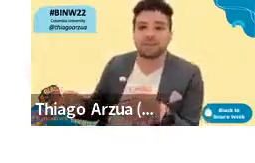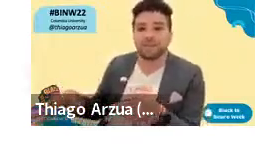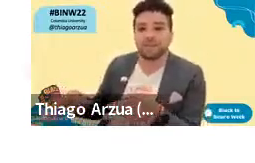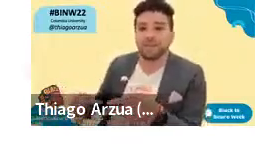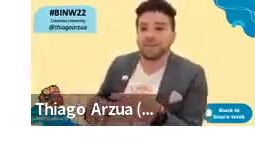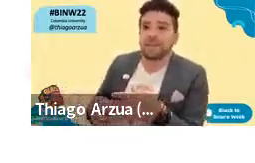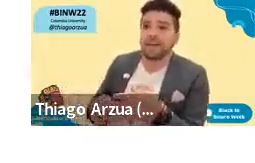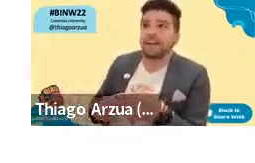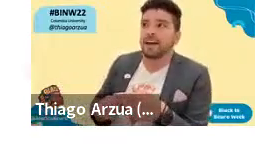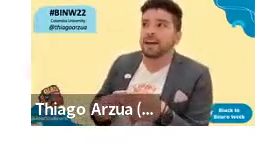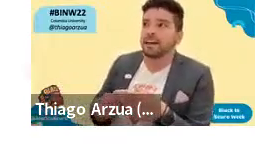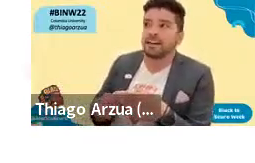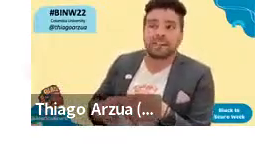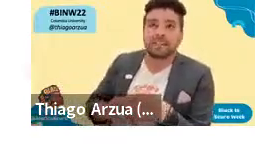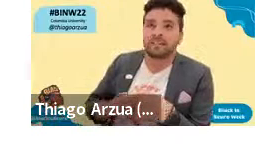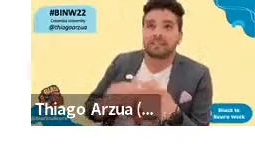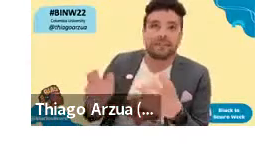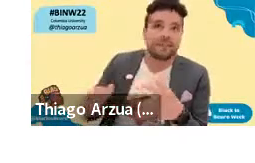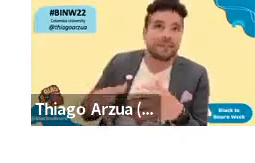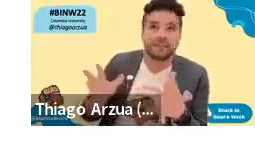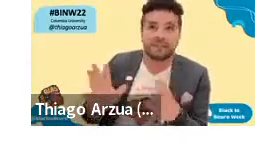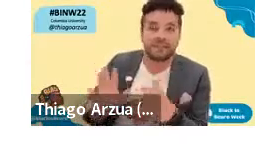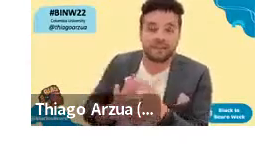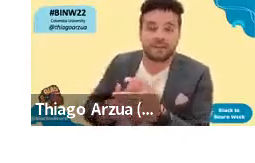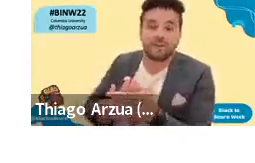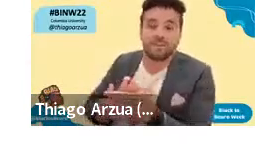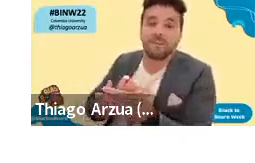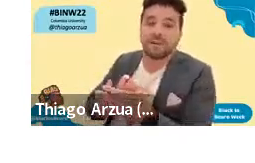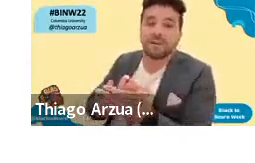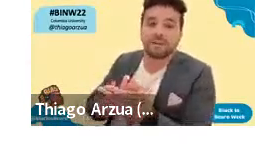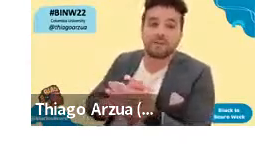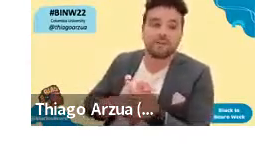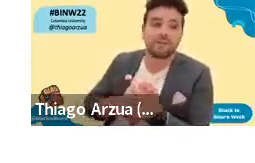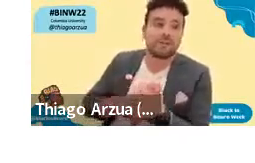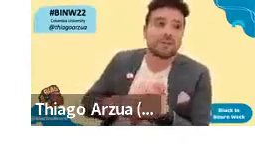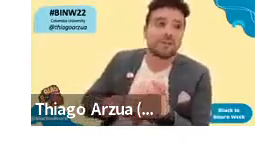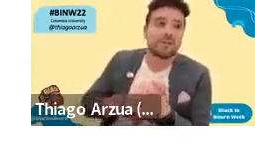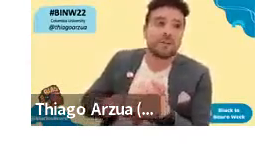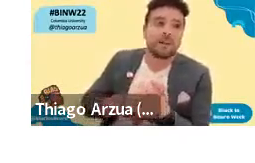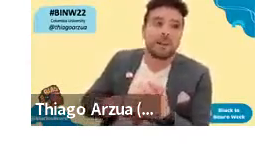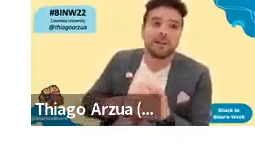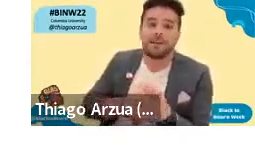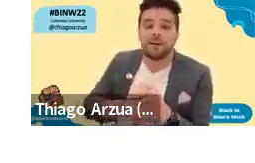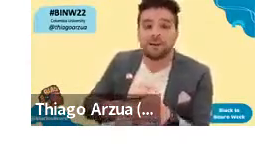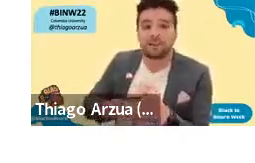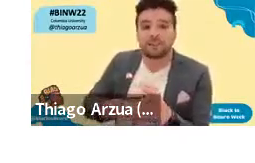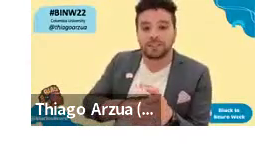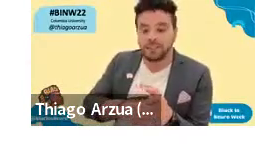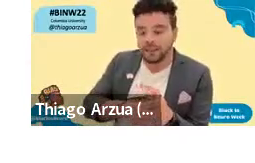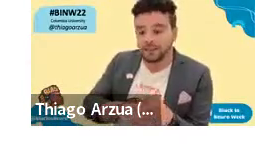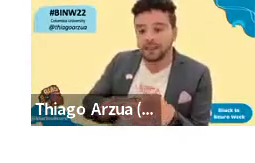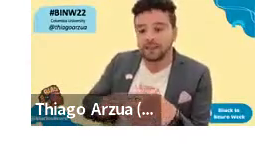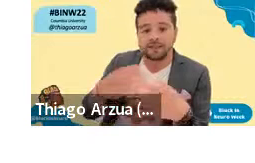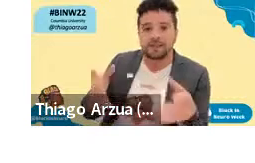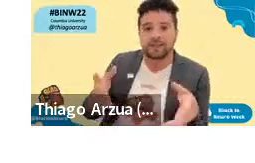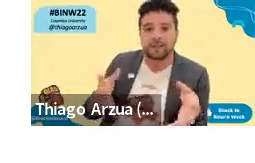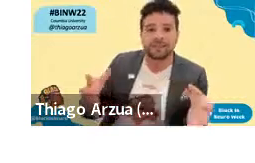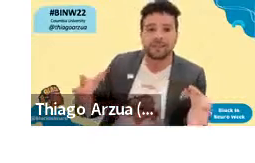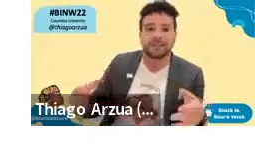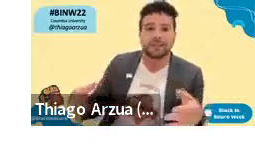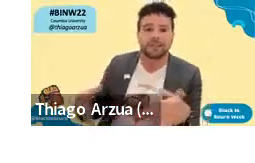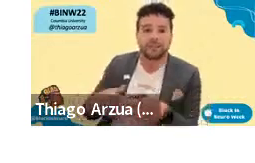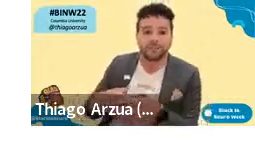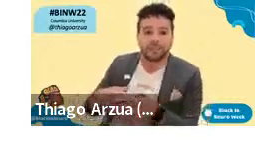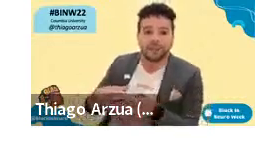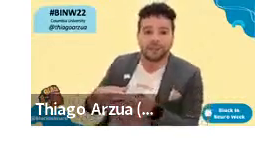academia to fix it. And I don't like that at all, but I do love how much, I think in the example of